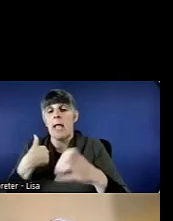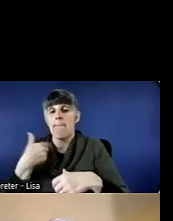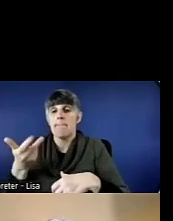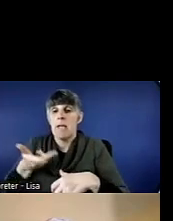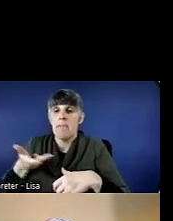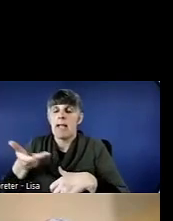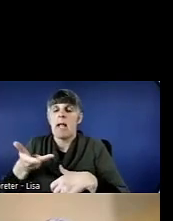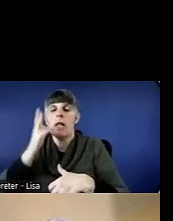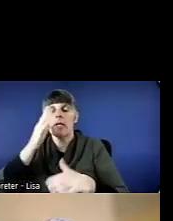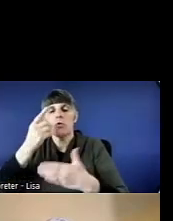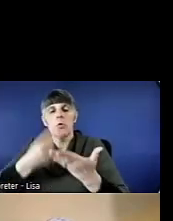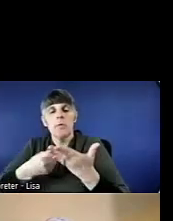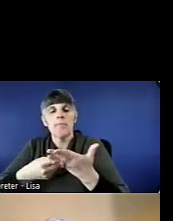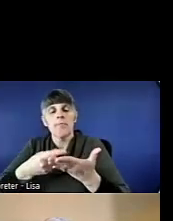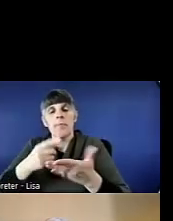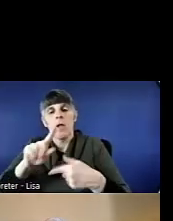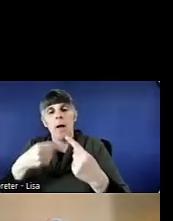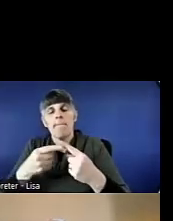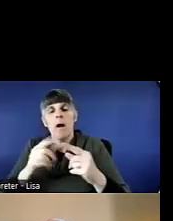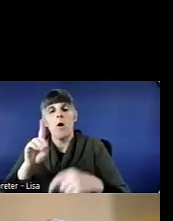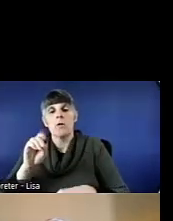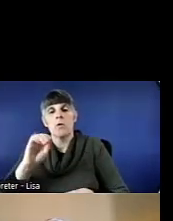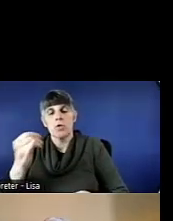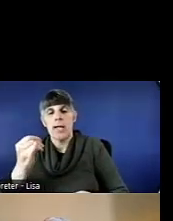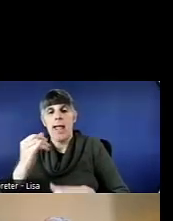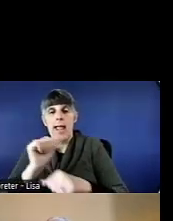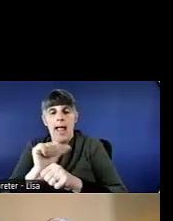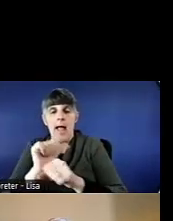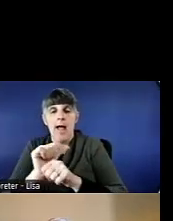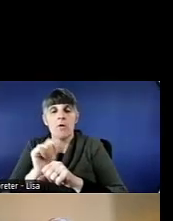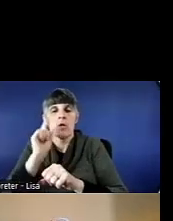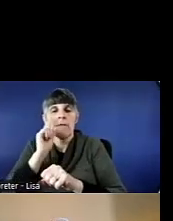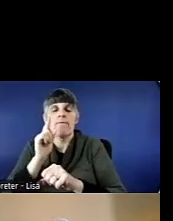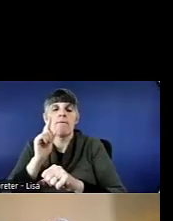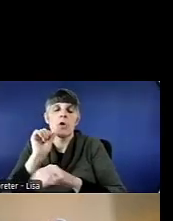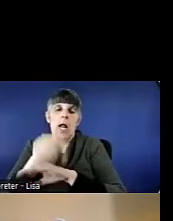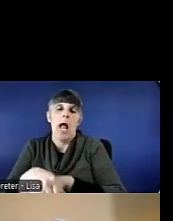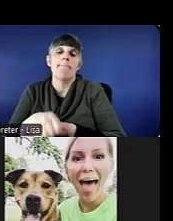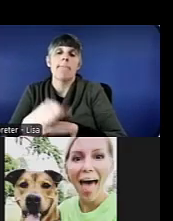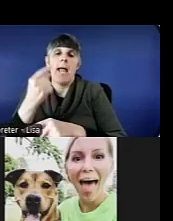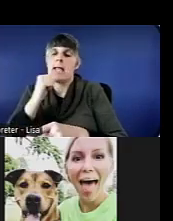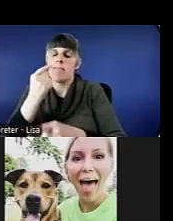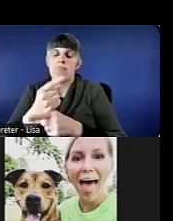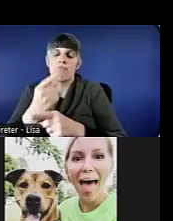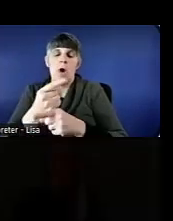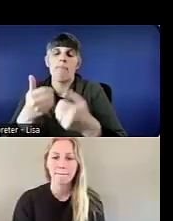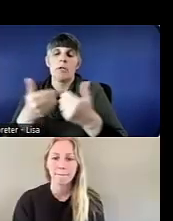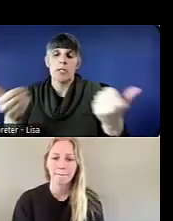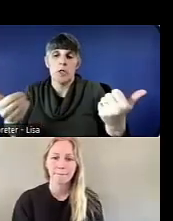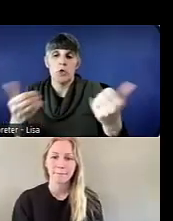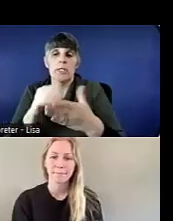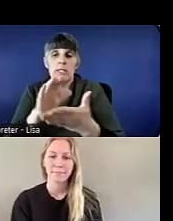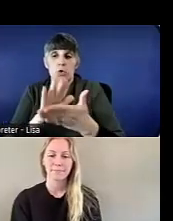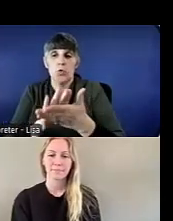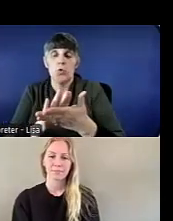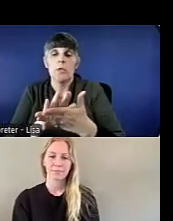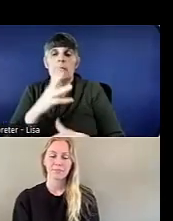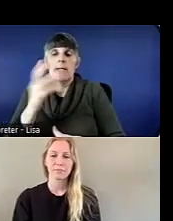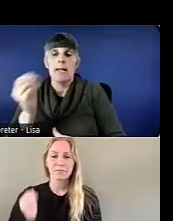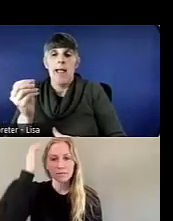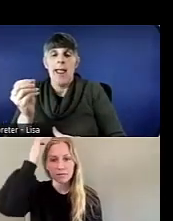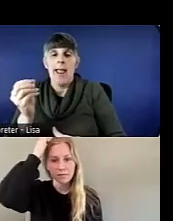talk to you briefly about the Department of Justice efforts to combat the improper seclusion in schools.